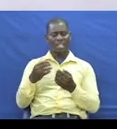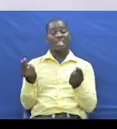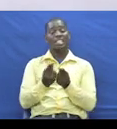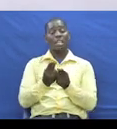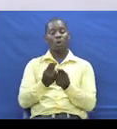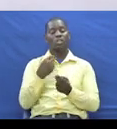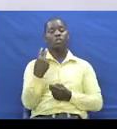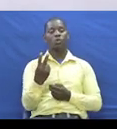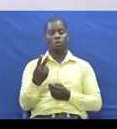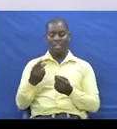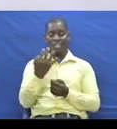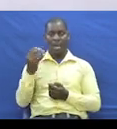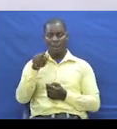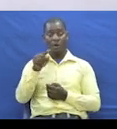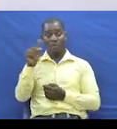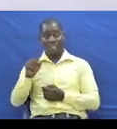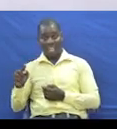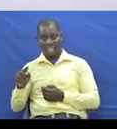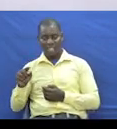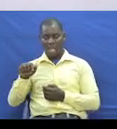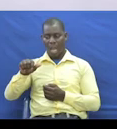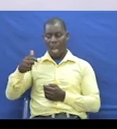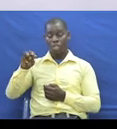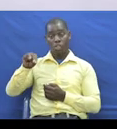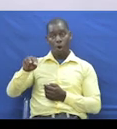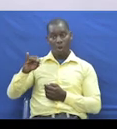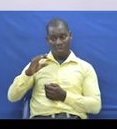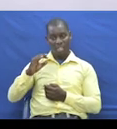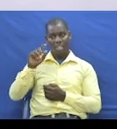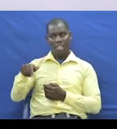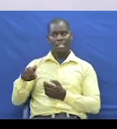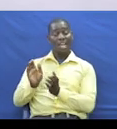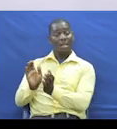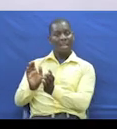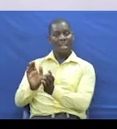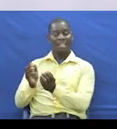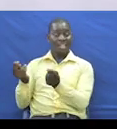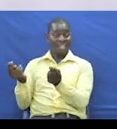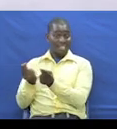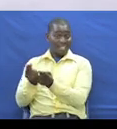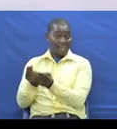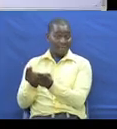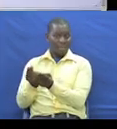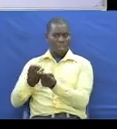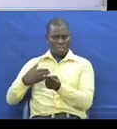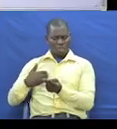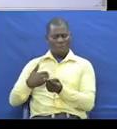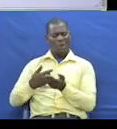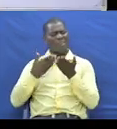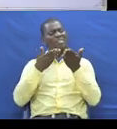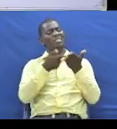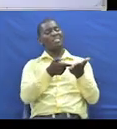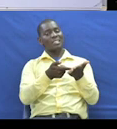here is going to be equals to 2, and the number of Z, which is atomic number, is going to be equals, remain the same. So all